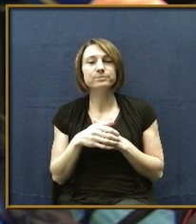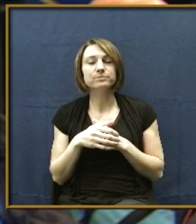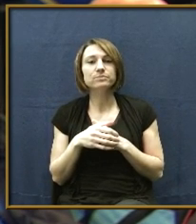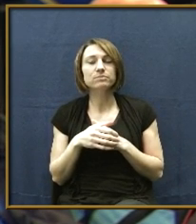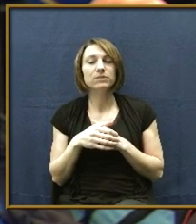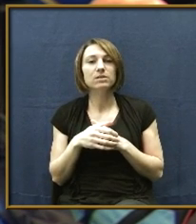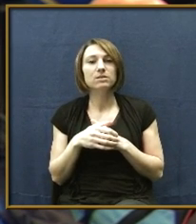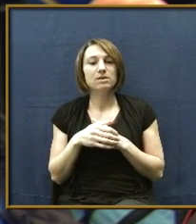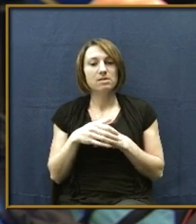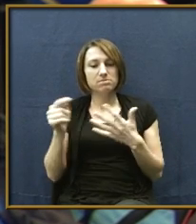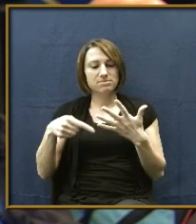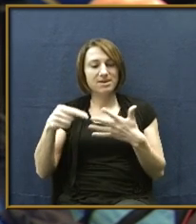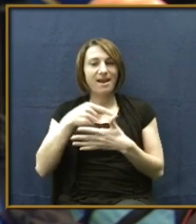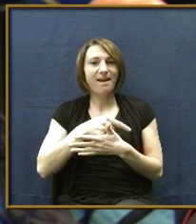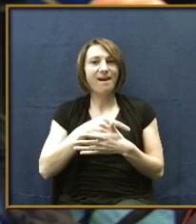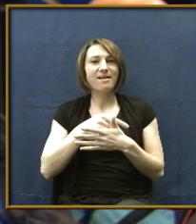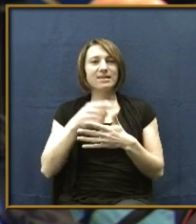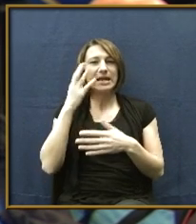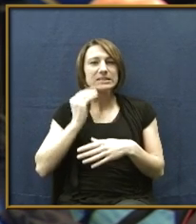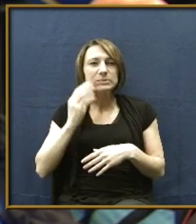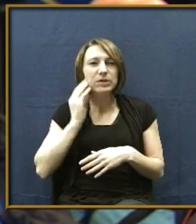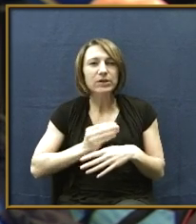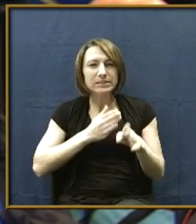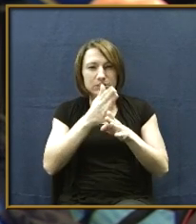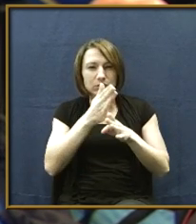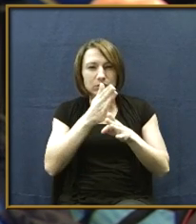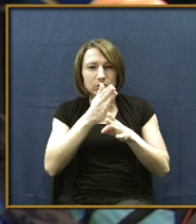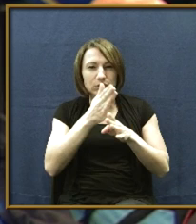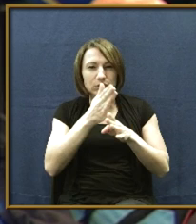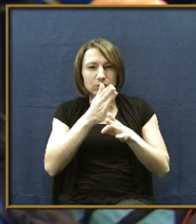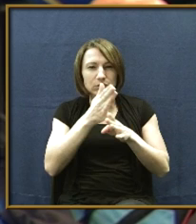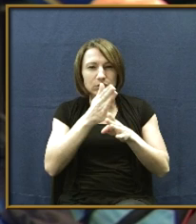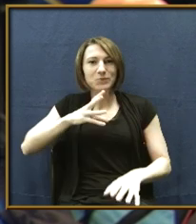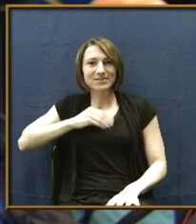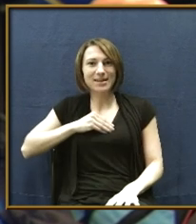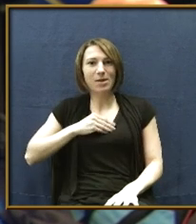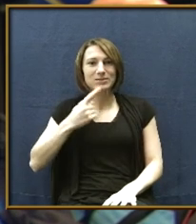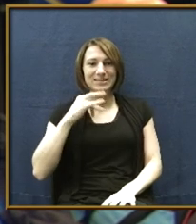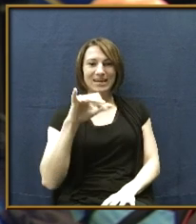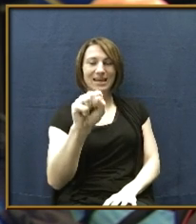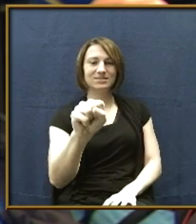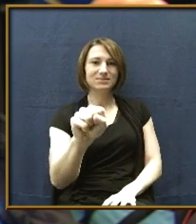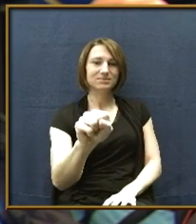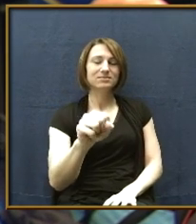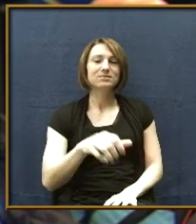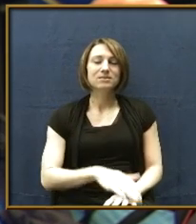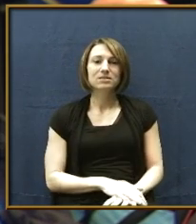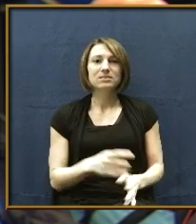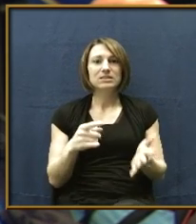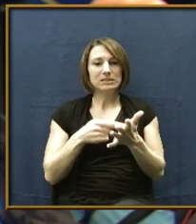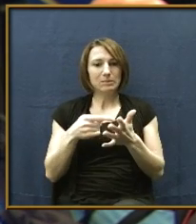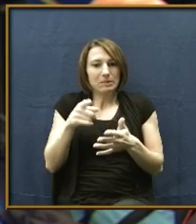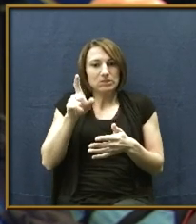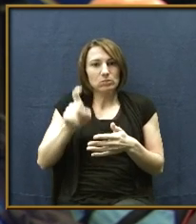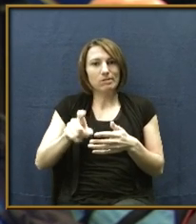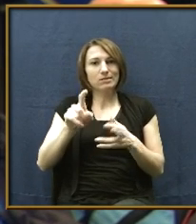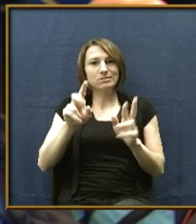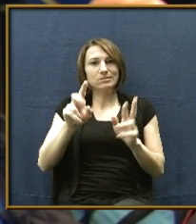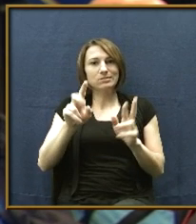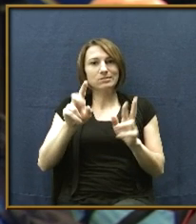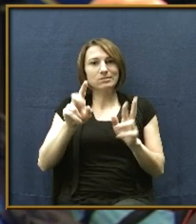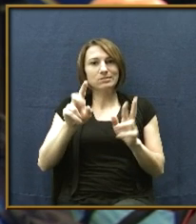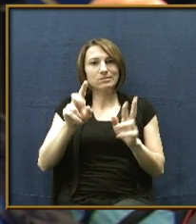experiences is what you want to say yes to. It means sometimes take a risk on a new job, a